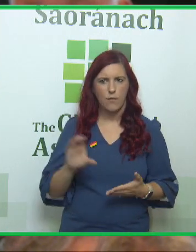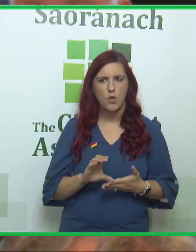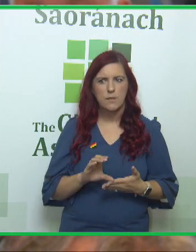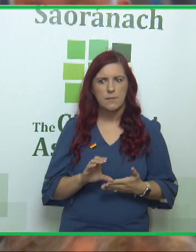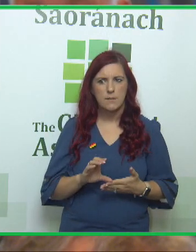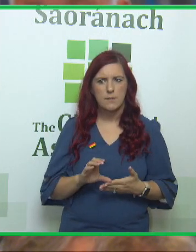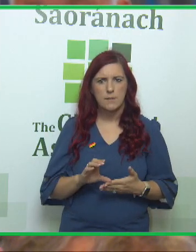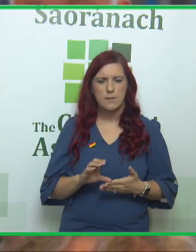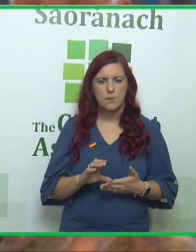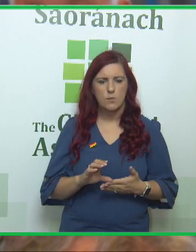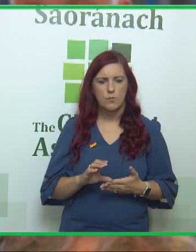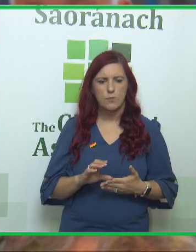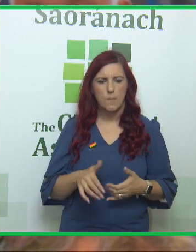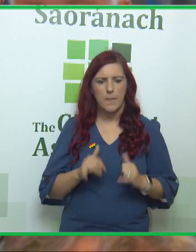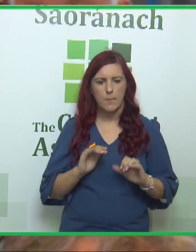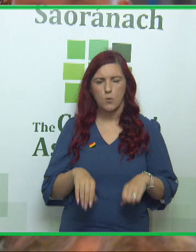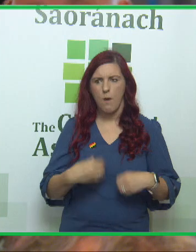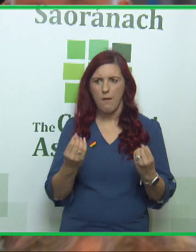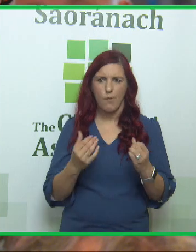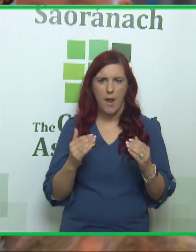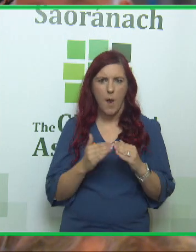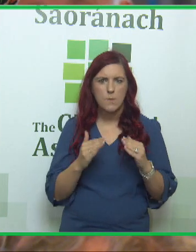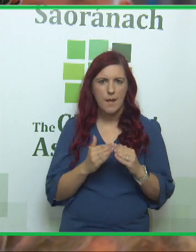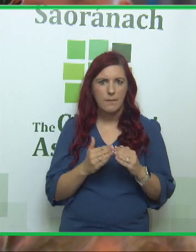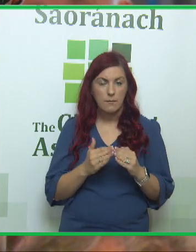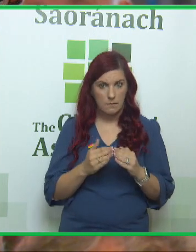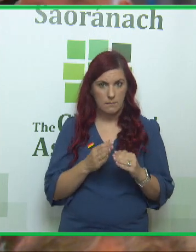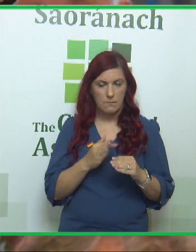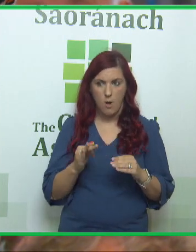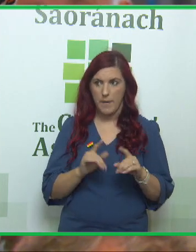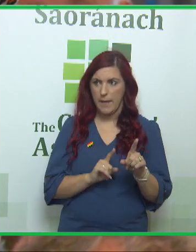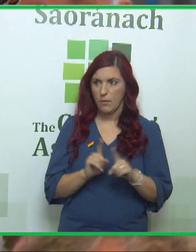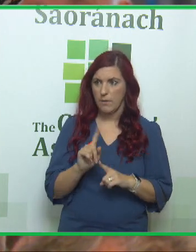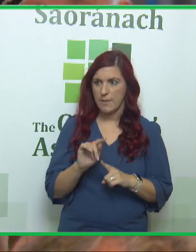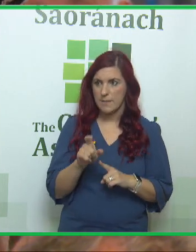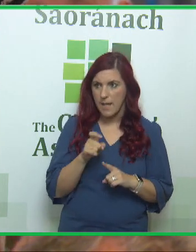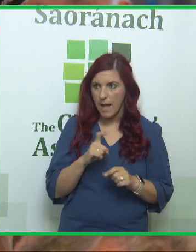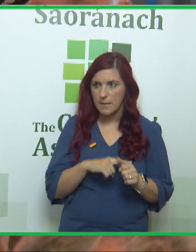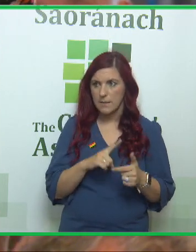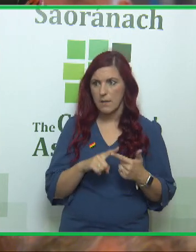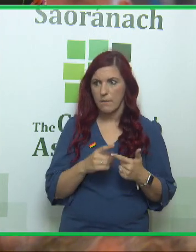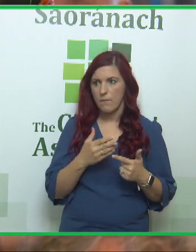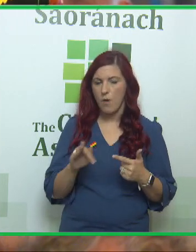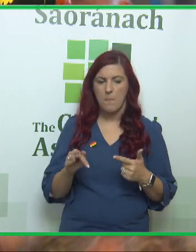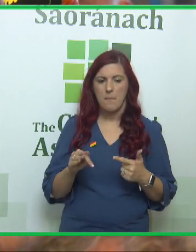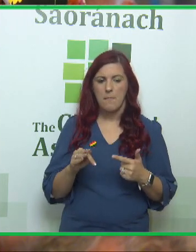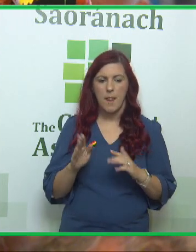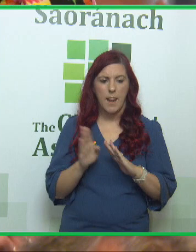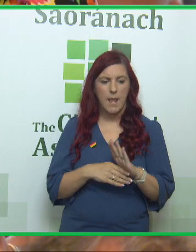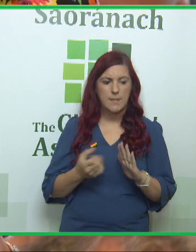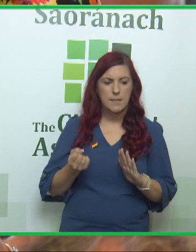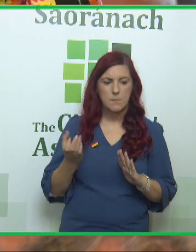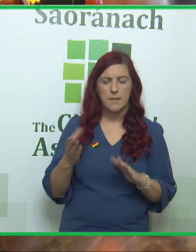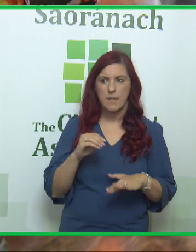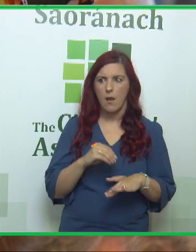to have those housing? Is it from increased taxes? Is it from less spending on our